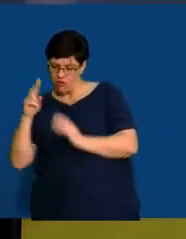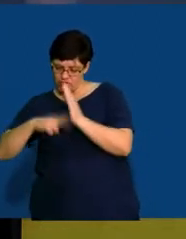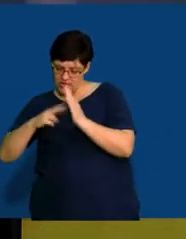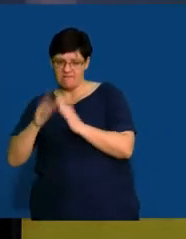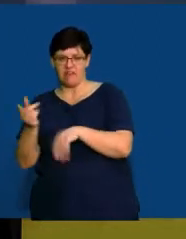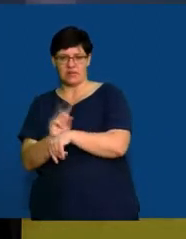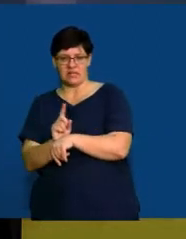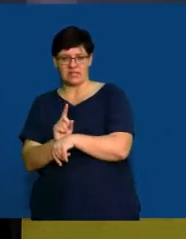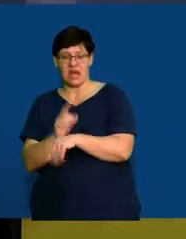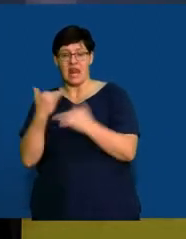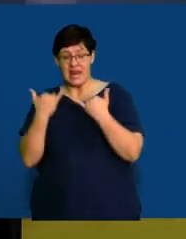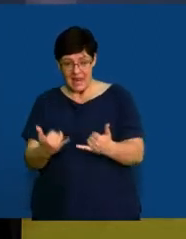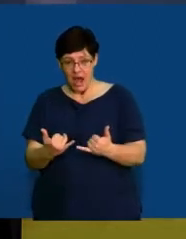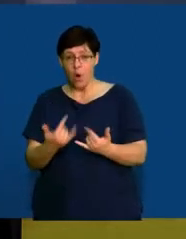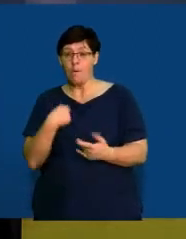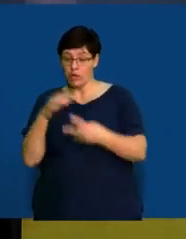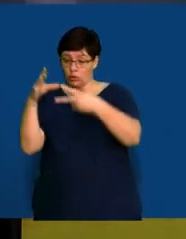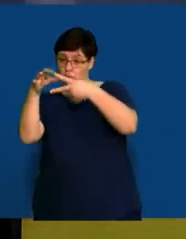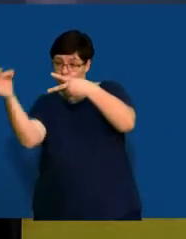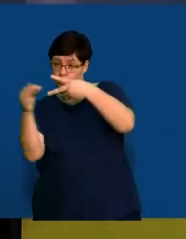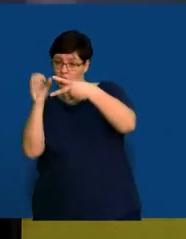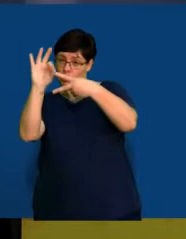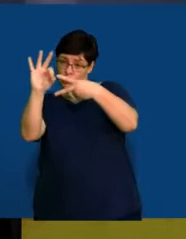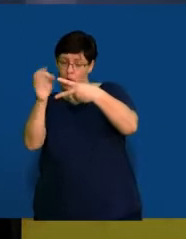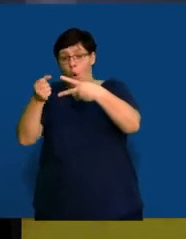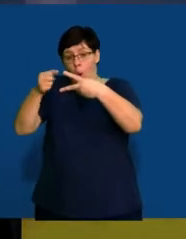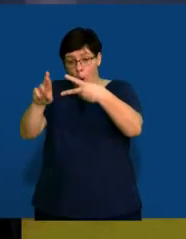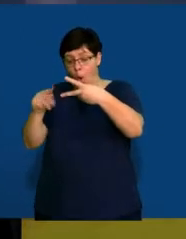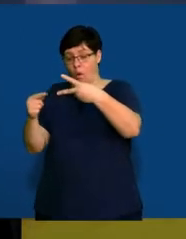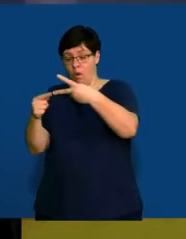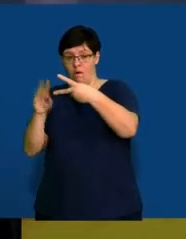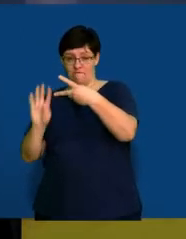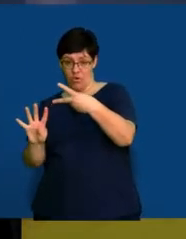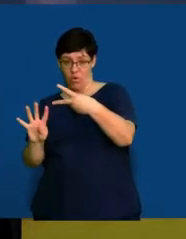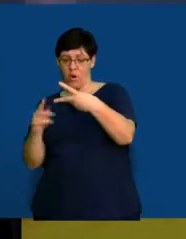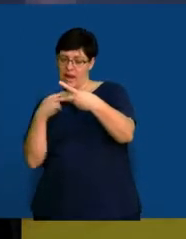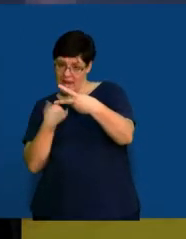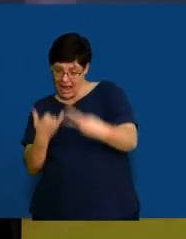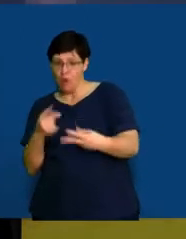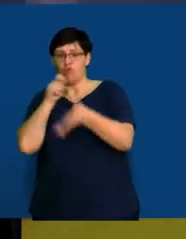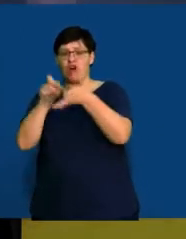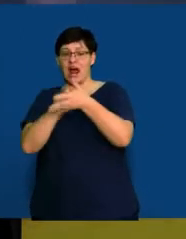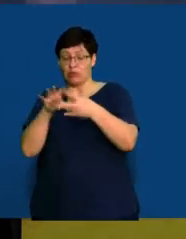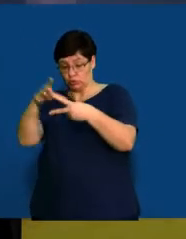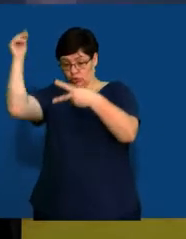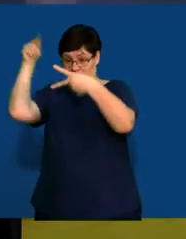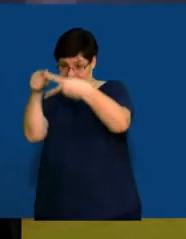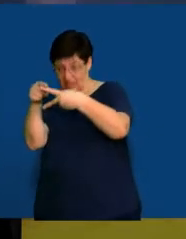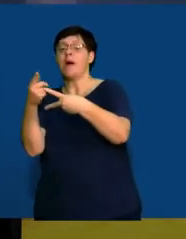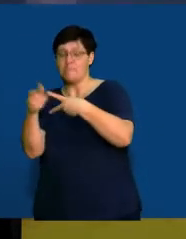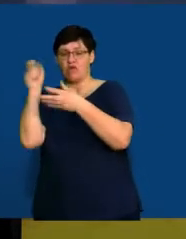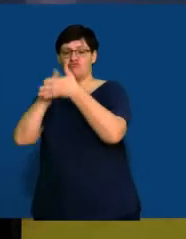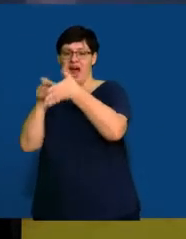choosing one of either 3 or 4. Now, we've got 2 questions in the